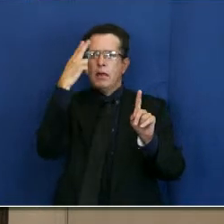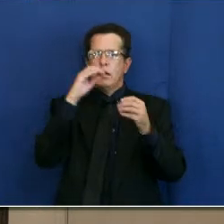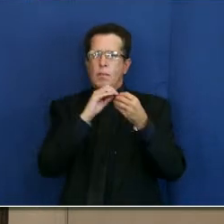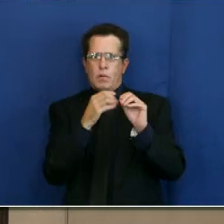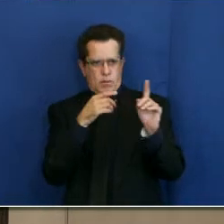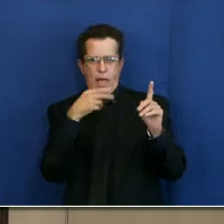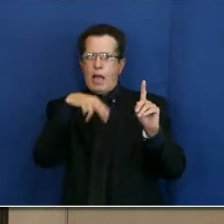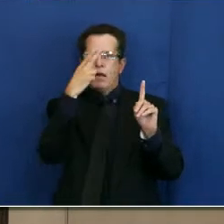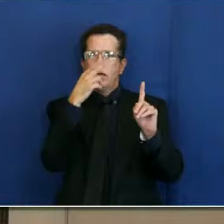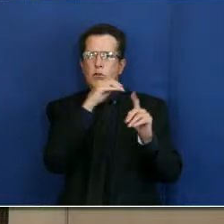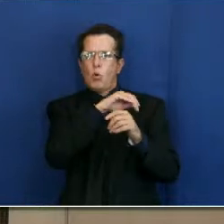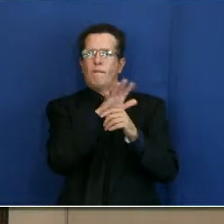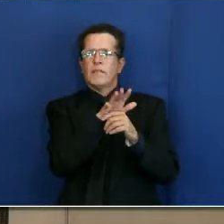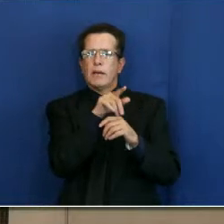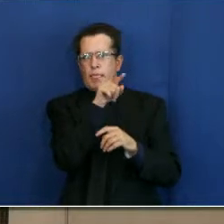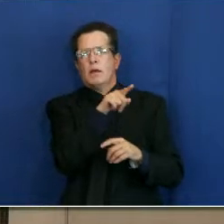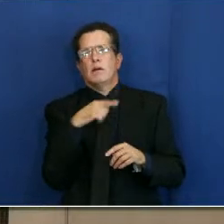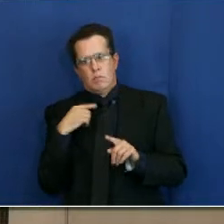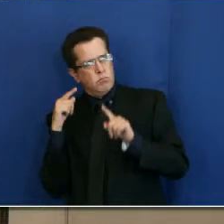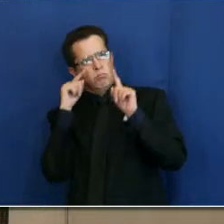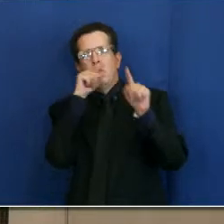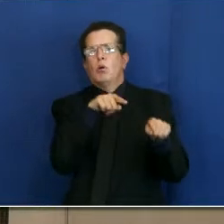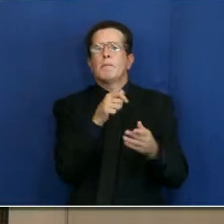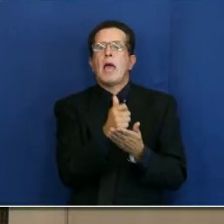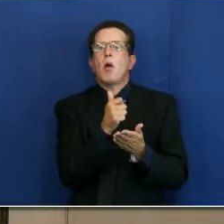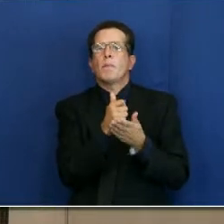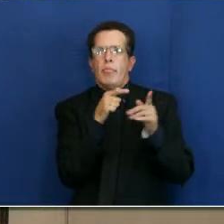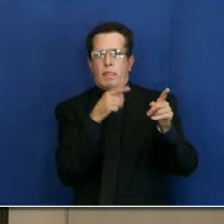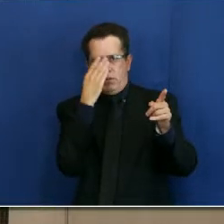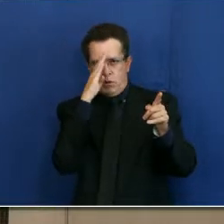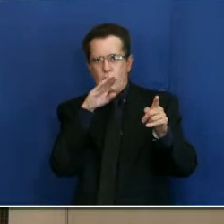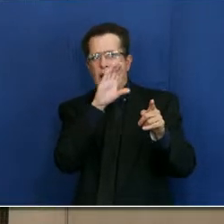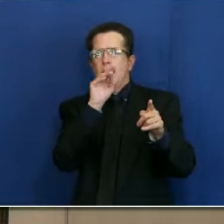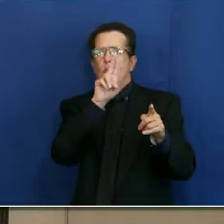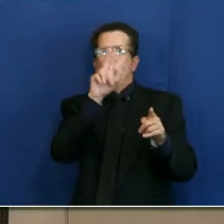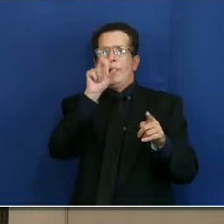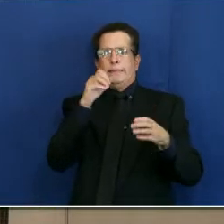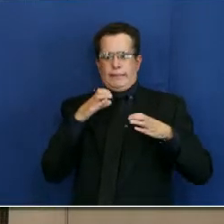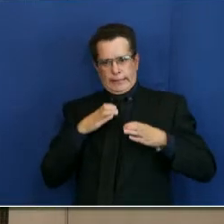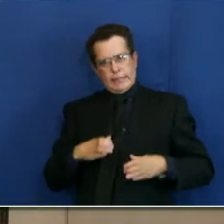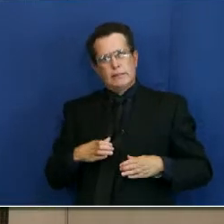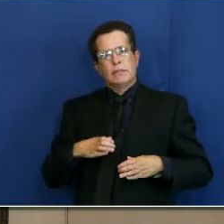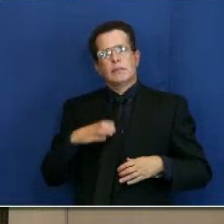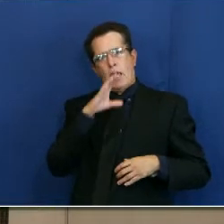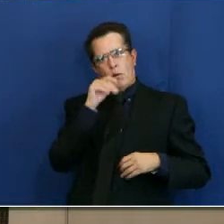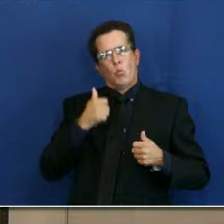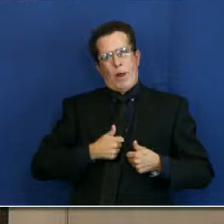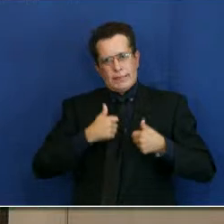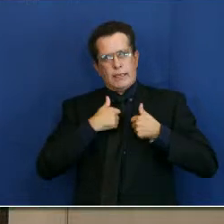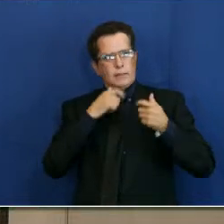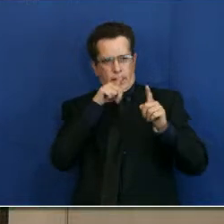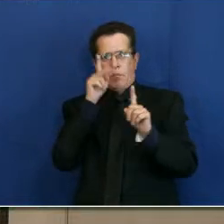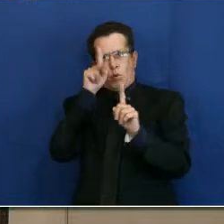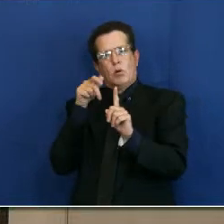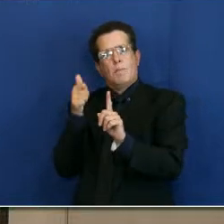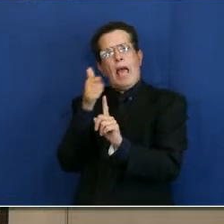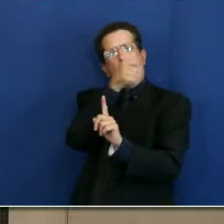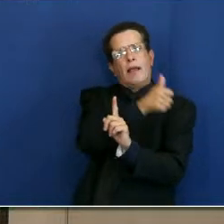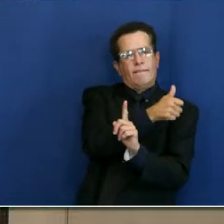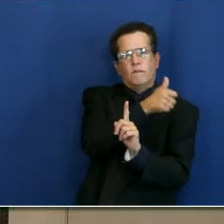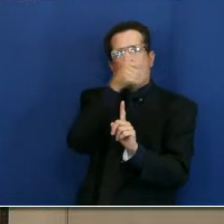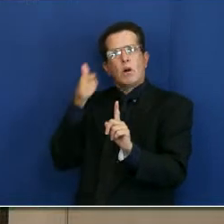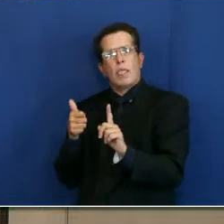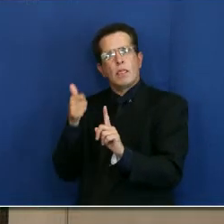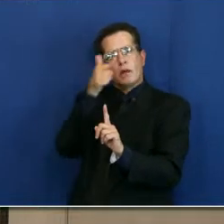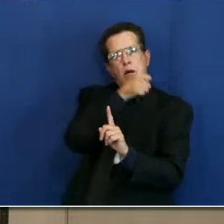hit area. Number two, we know that there are U.S. citizens and permanent residents that are crossing back and forth. And we